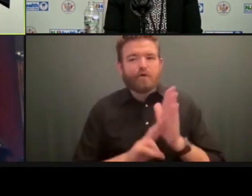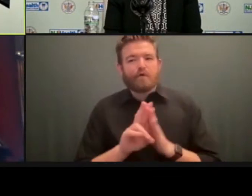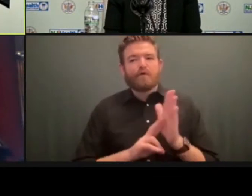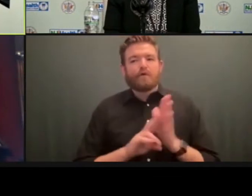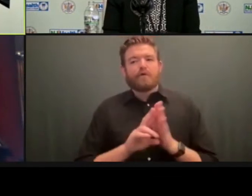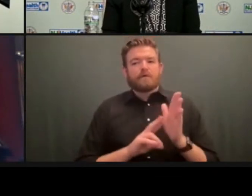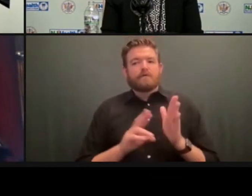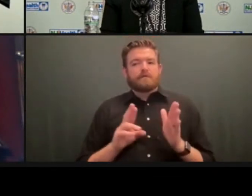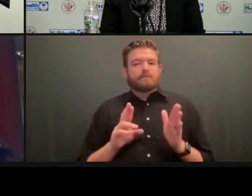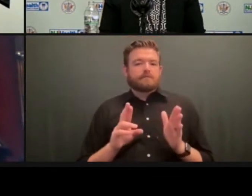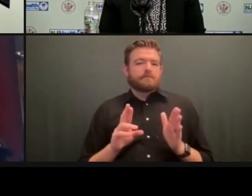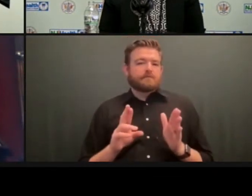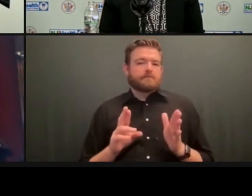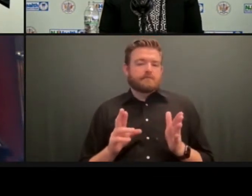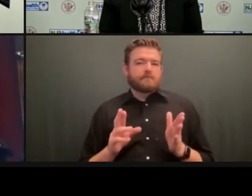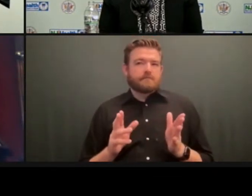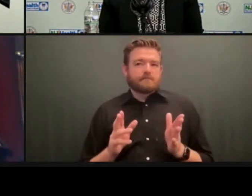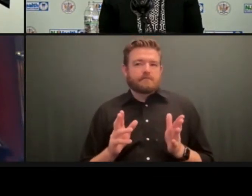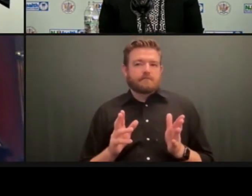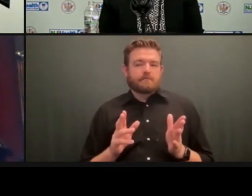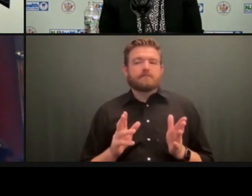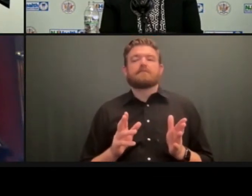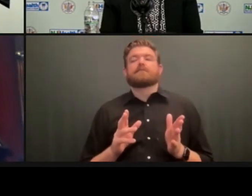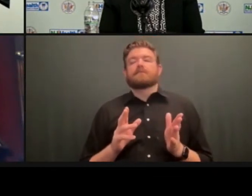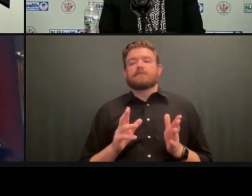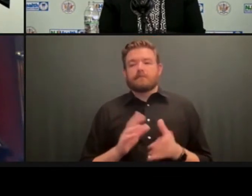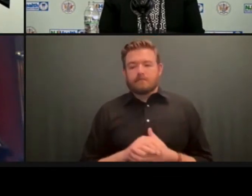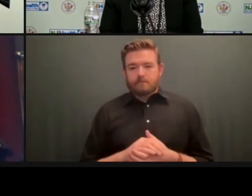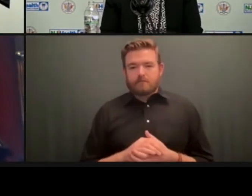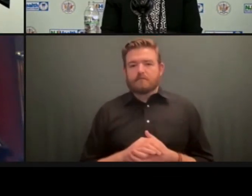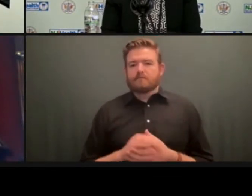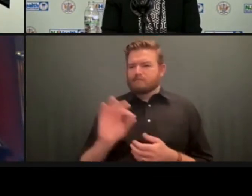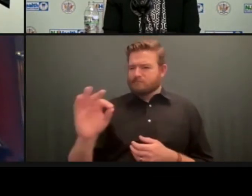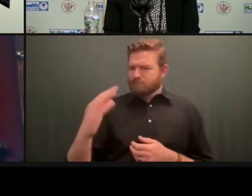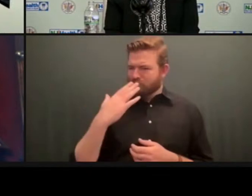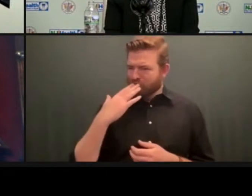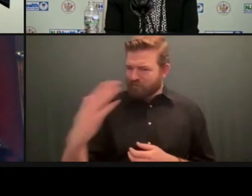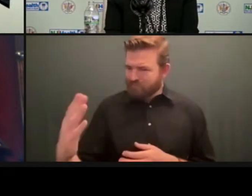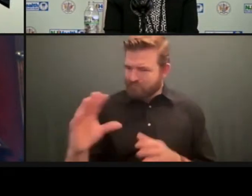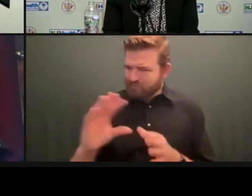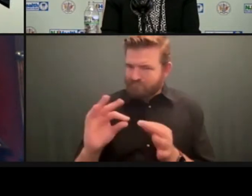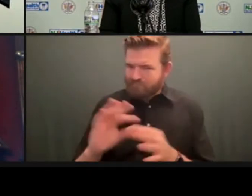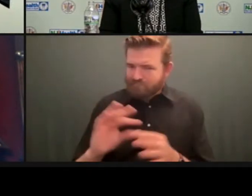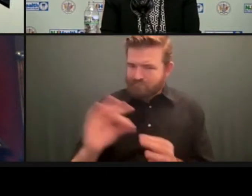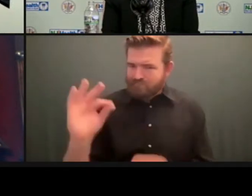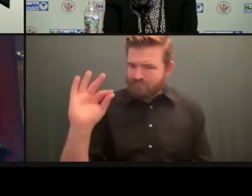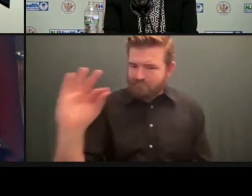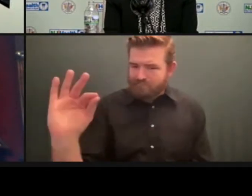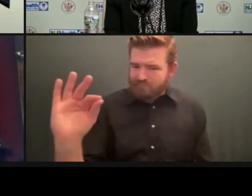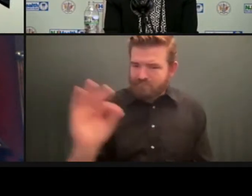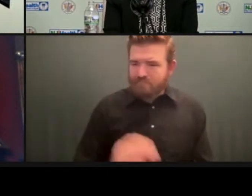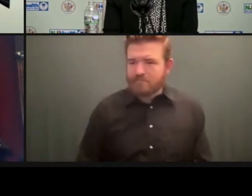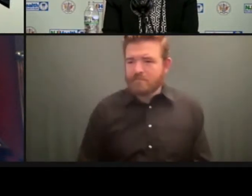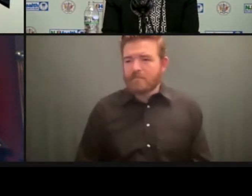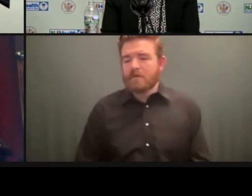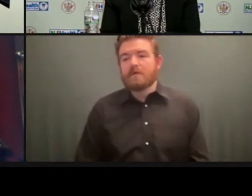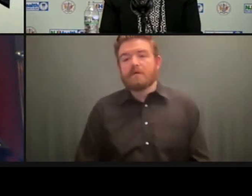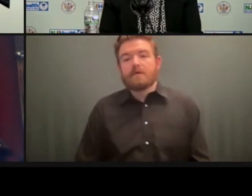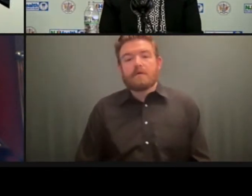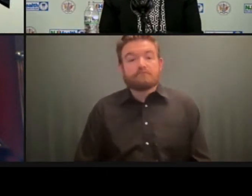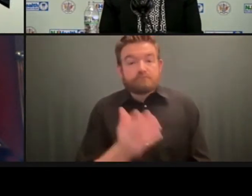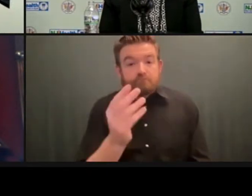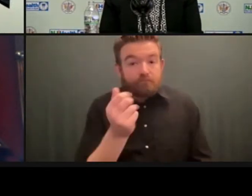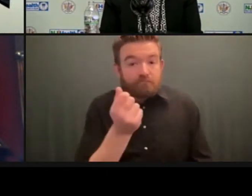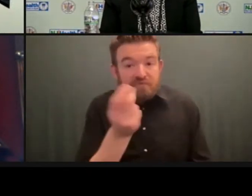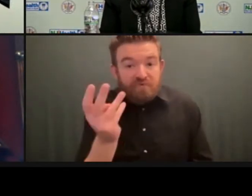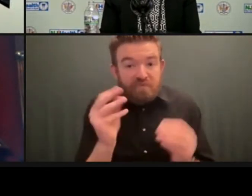personnel. Well said. Good questions, Ken. Thank you all. Michelle, let's do a couple more if we can. Great. Next